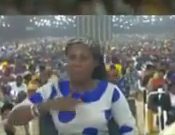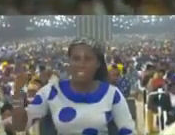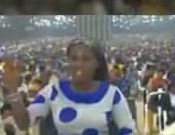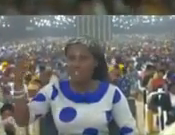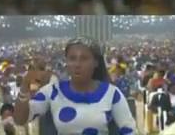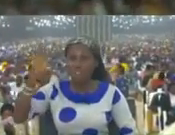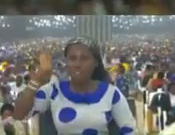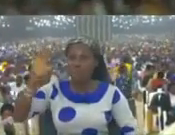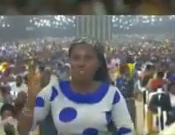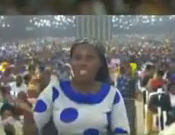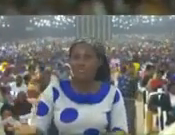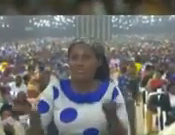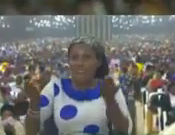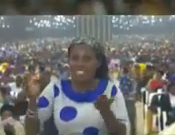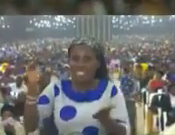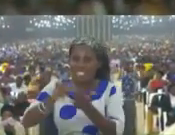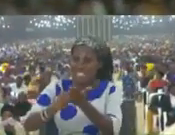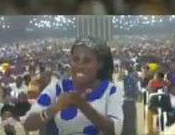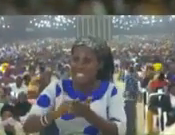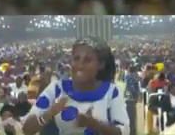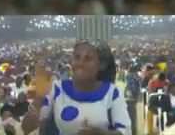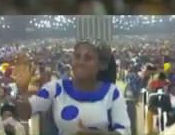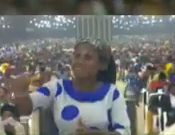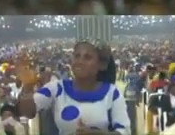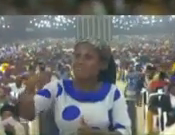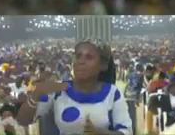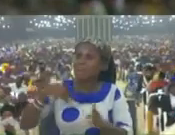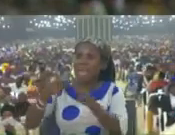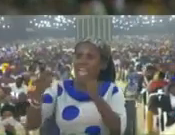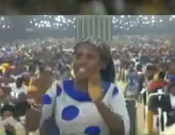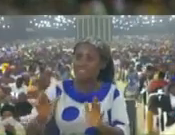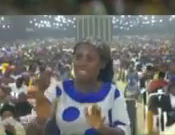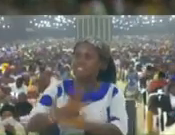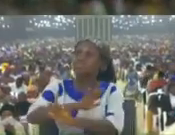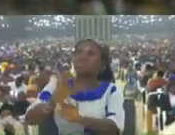Enemy, don't laugh too soon.